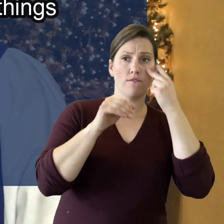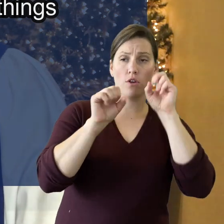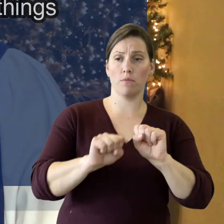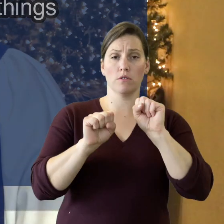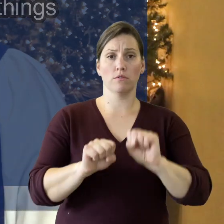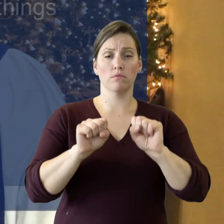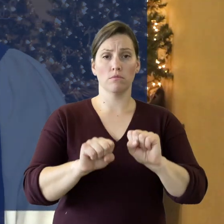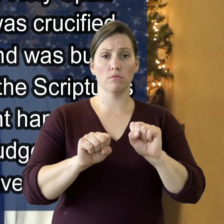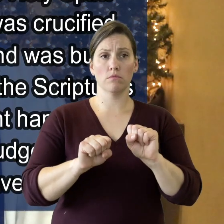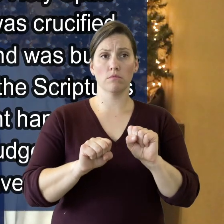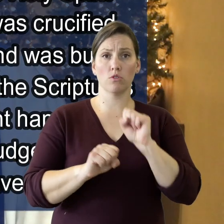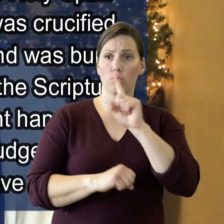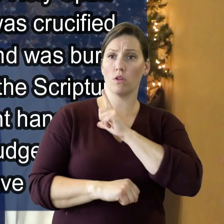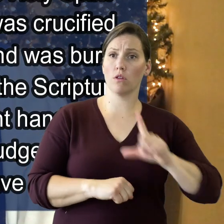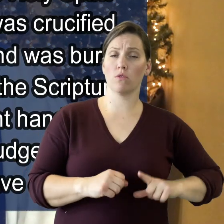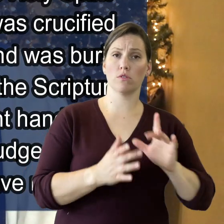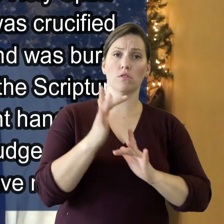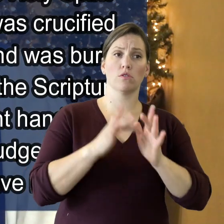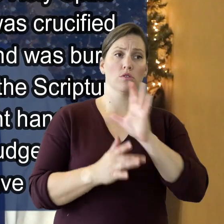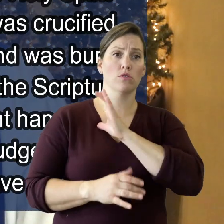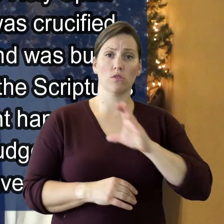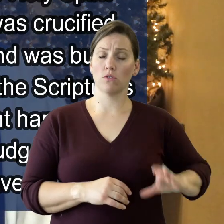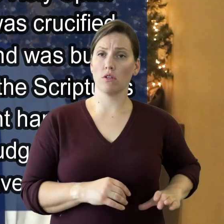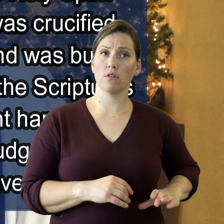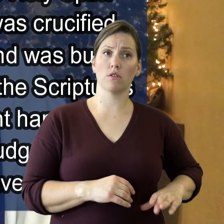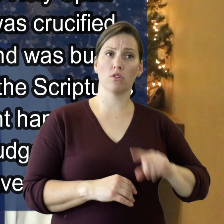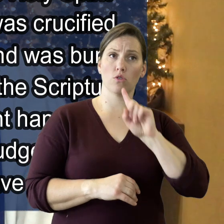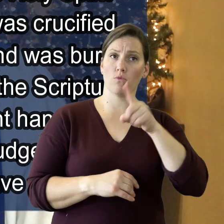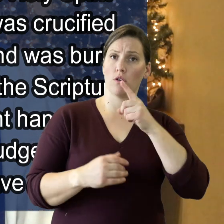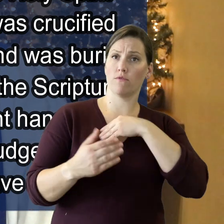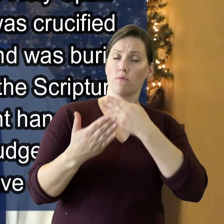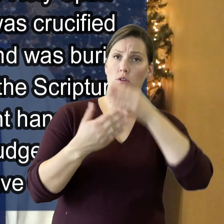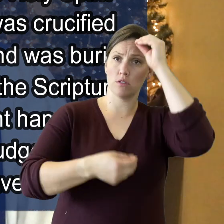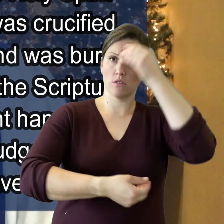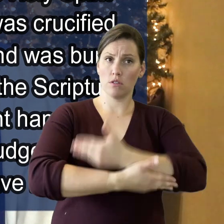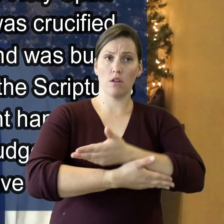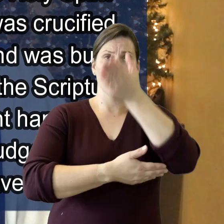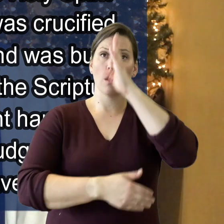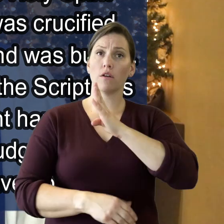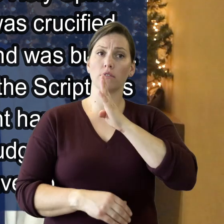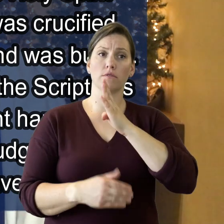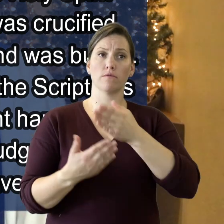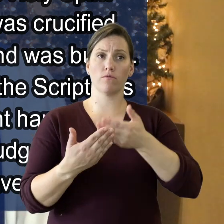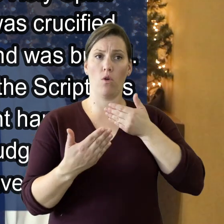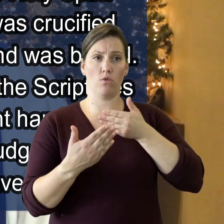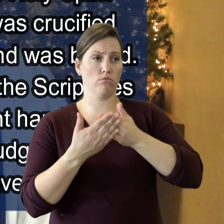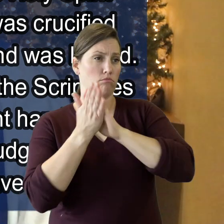things visible and invisible, and in one Lord Jesus Christ, the only begotten Son of